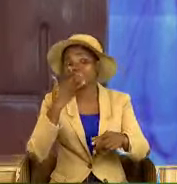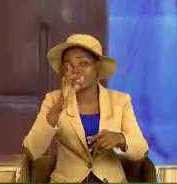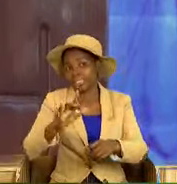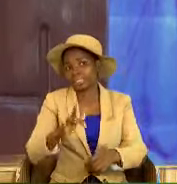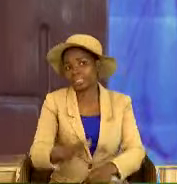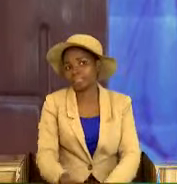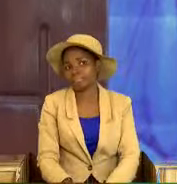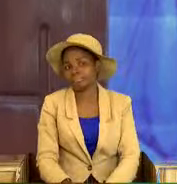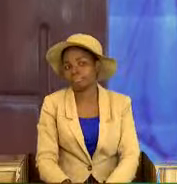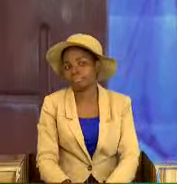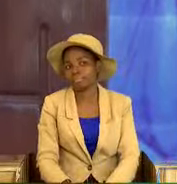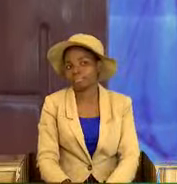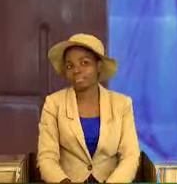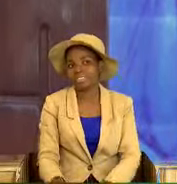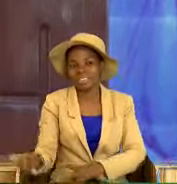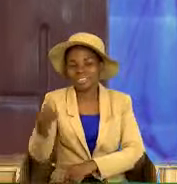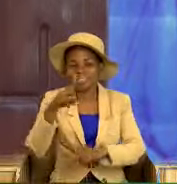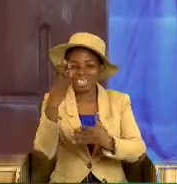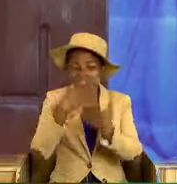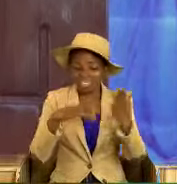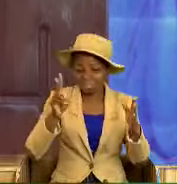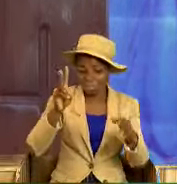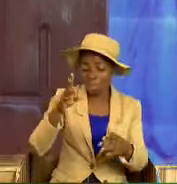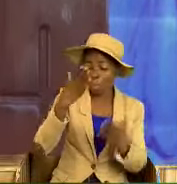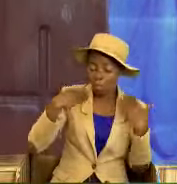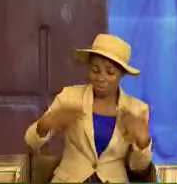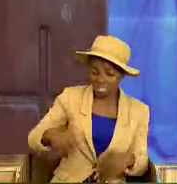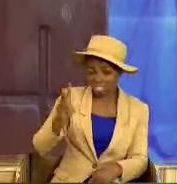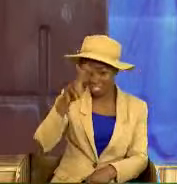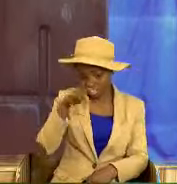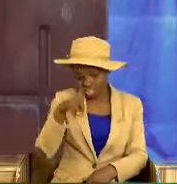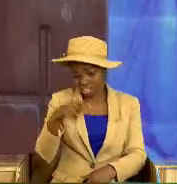when somebody looks can any good thing come out of this